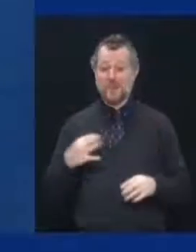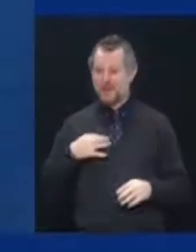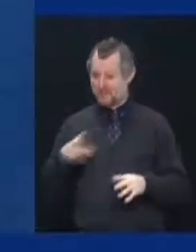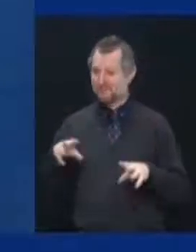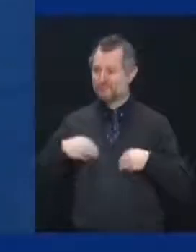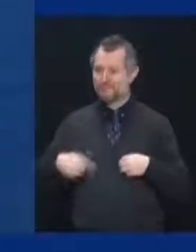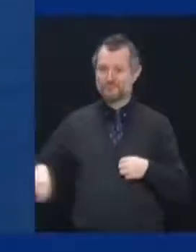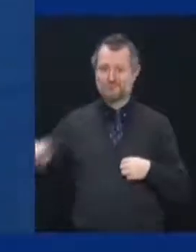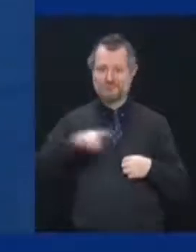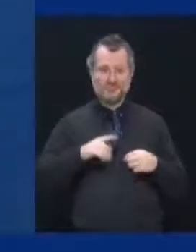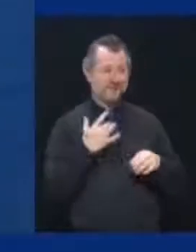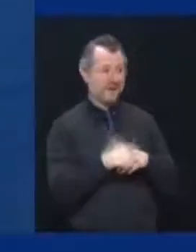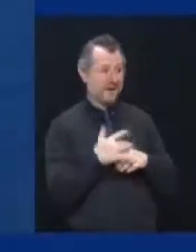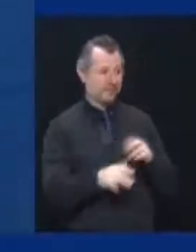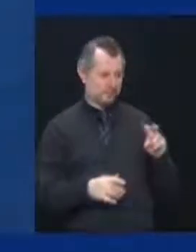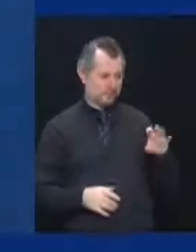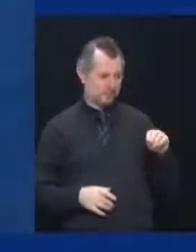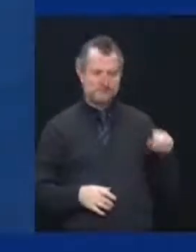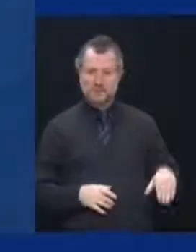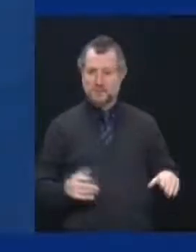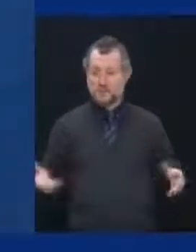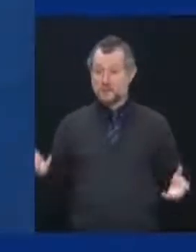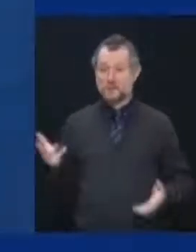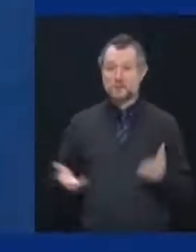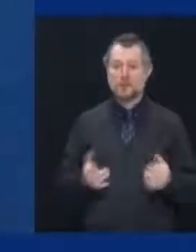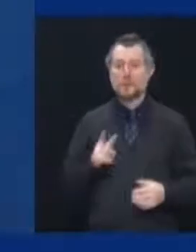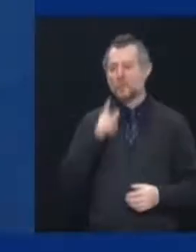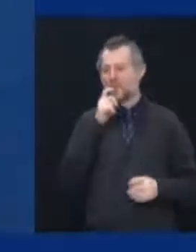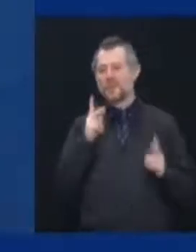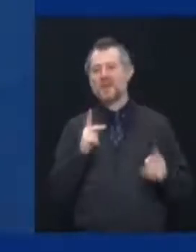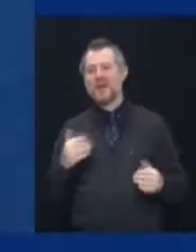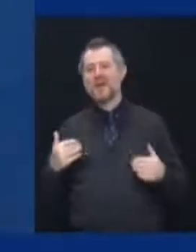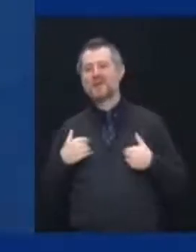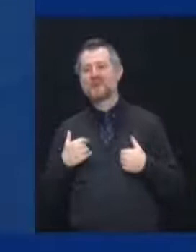People with pre-existing conditions, the